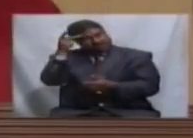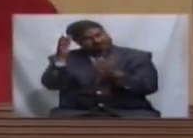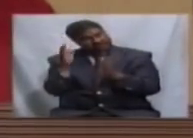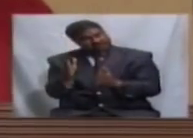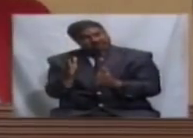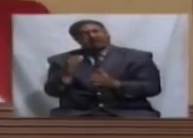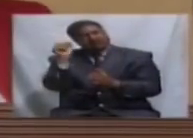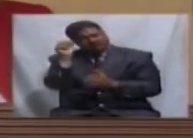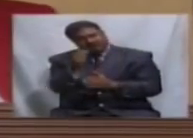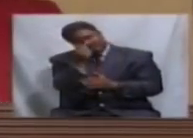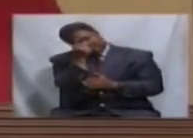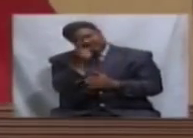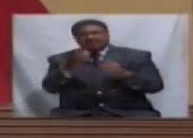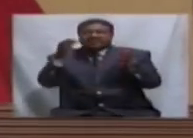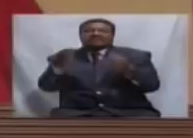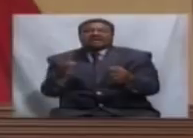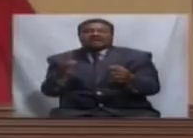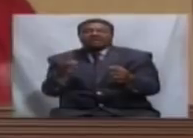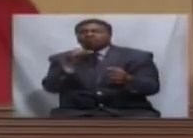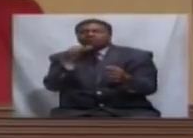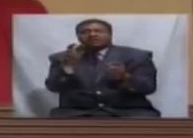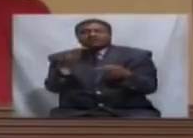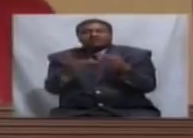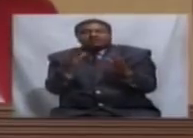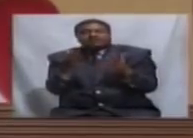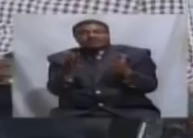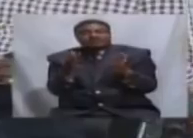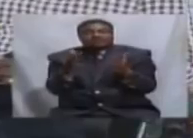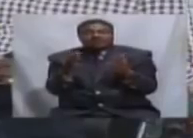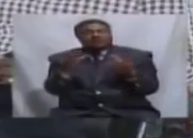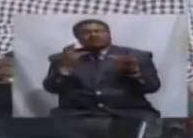right decisions and not out of fear or emotional